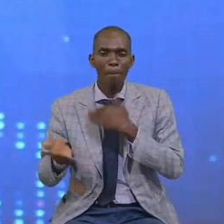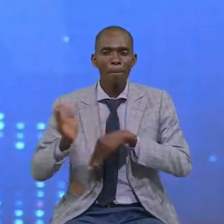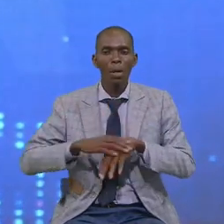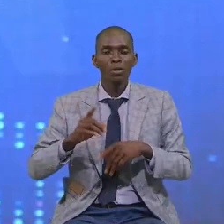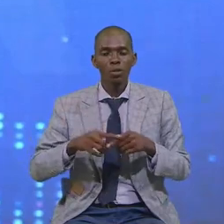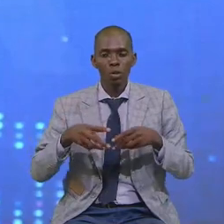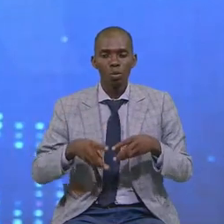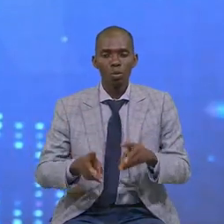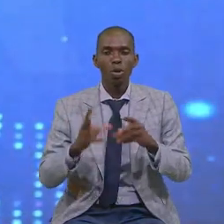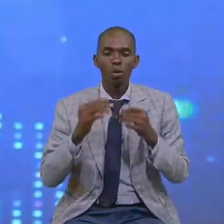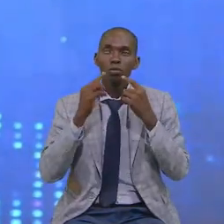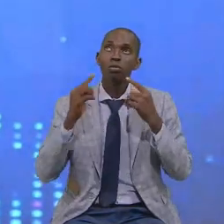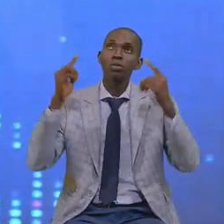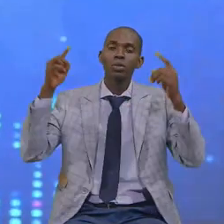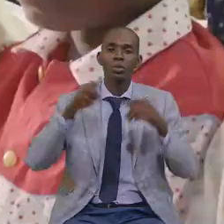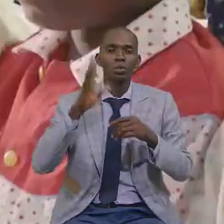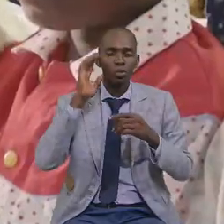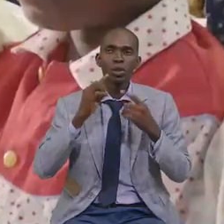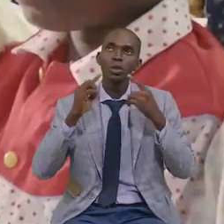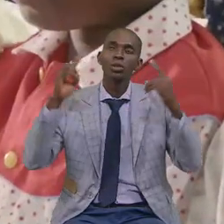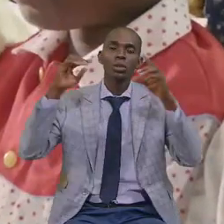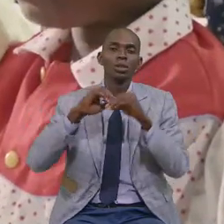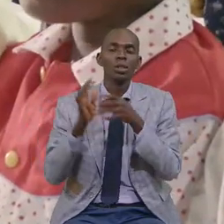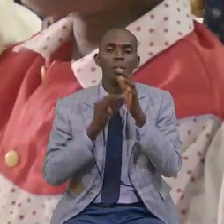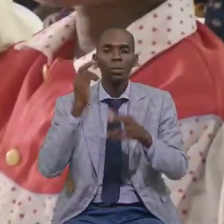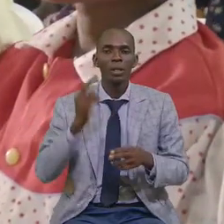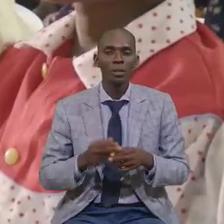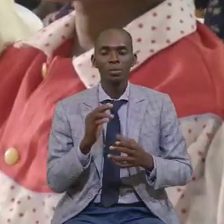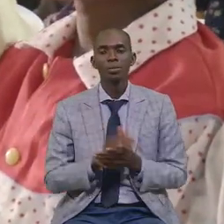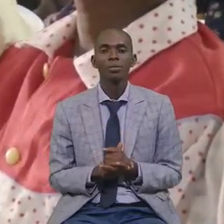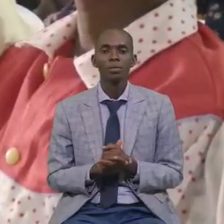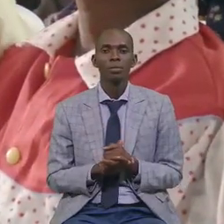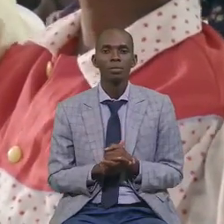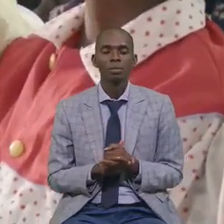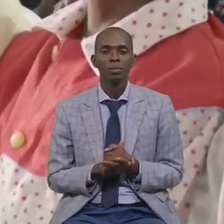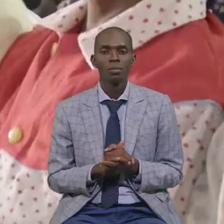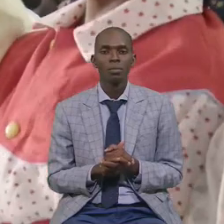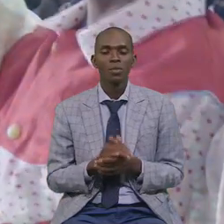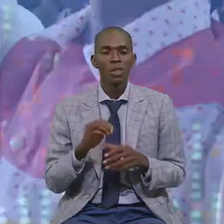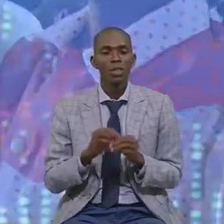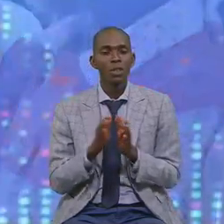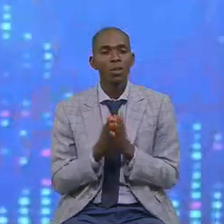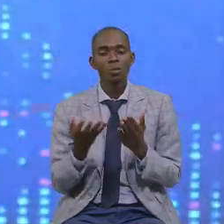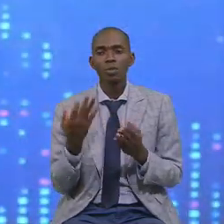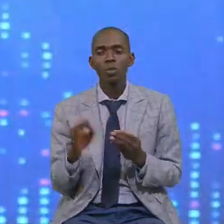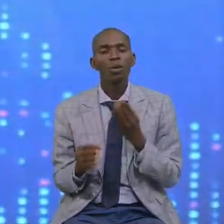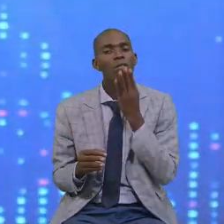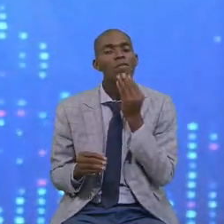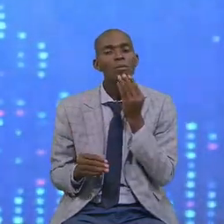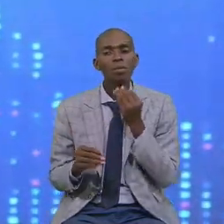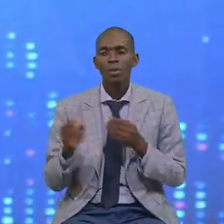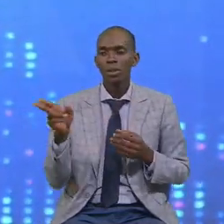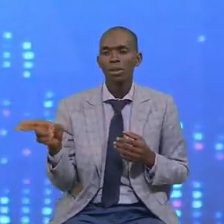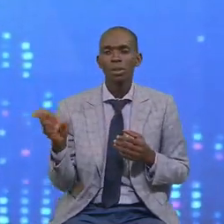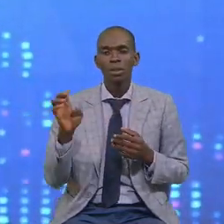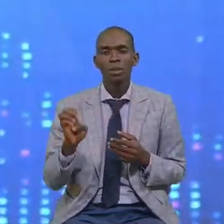success, and you will succeed in Jesus' name. And we're looking at Hebrews chapter 12, and we're